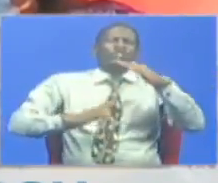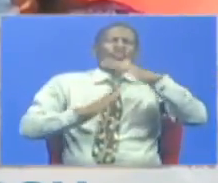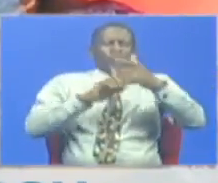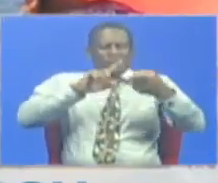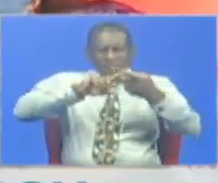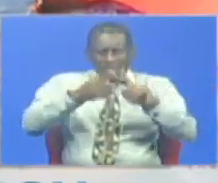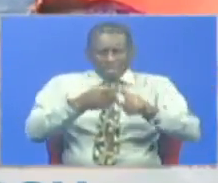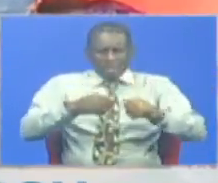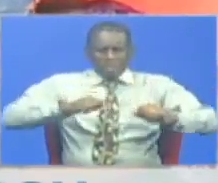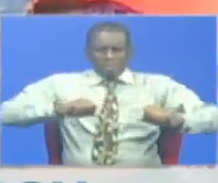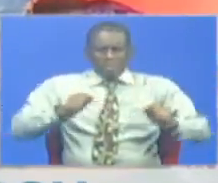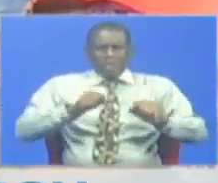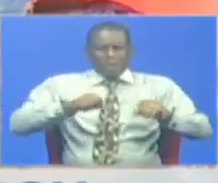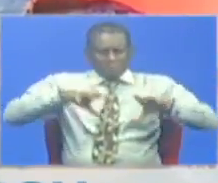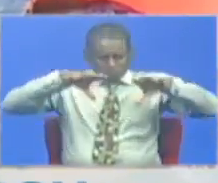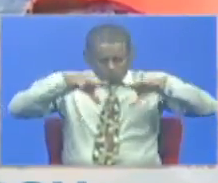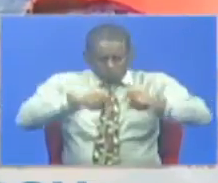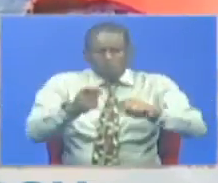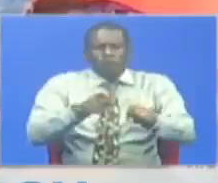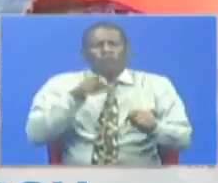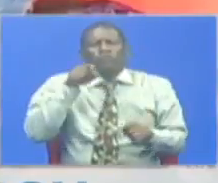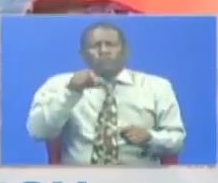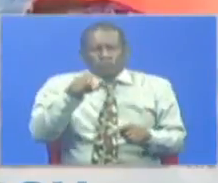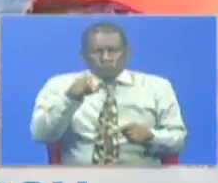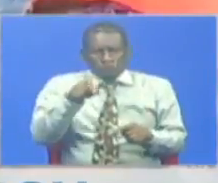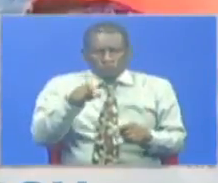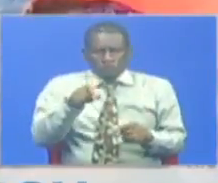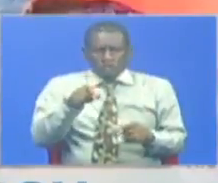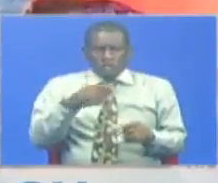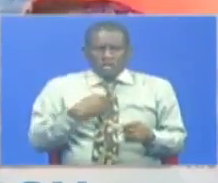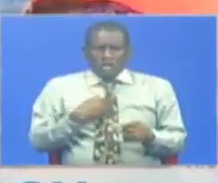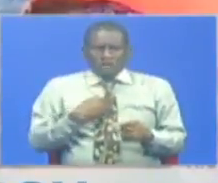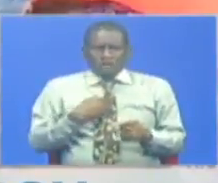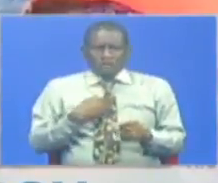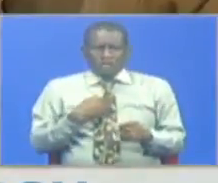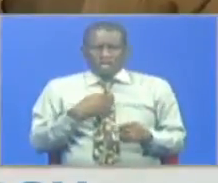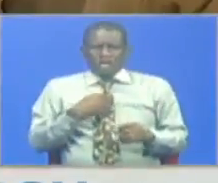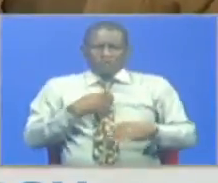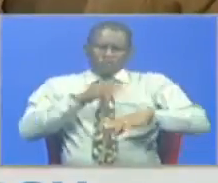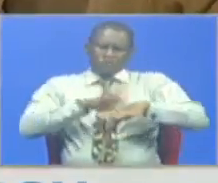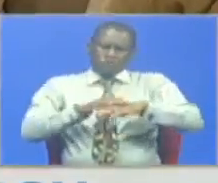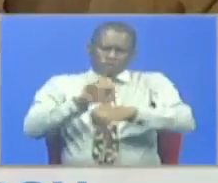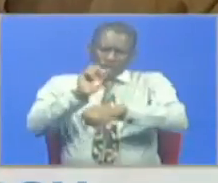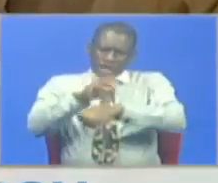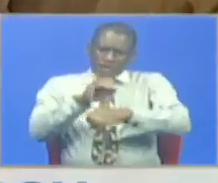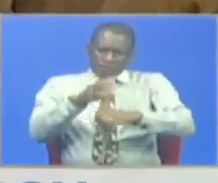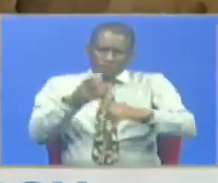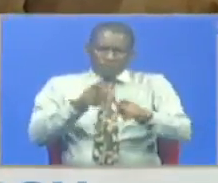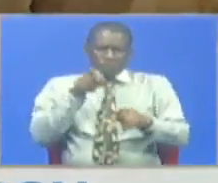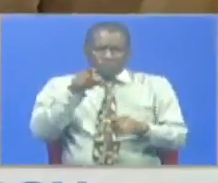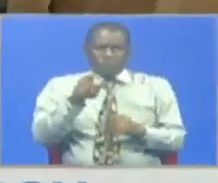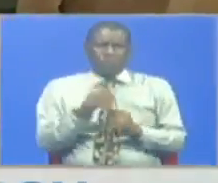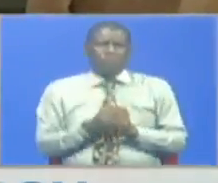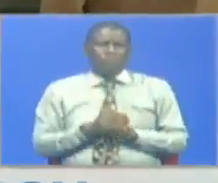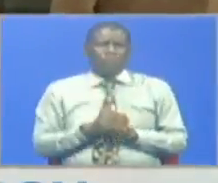to take over from you, having had great mentorship.